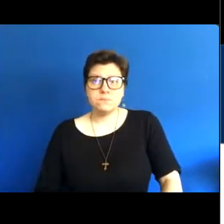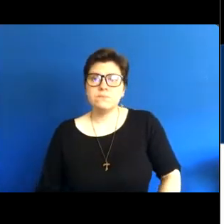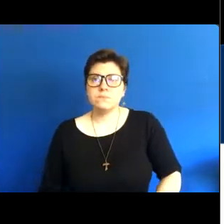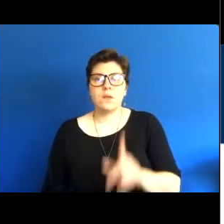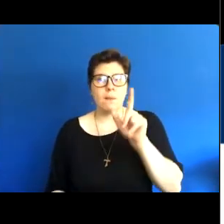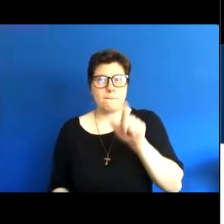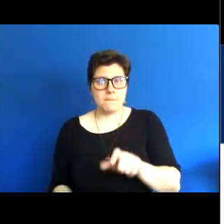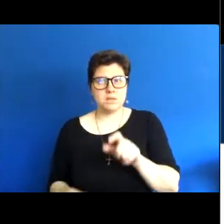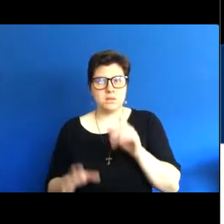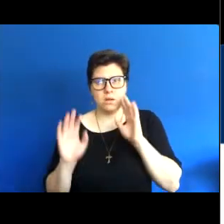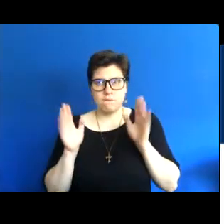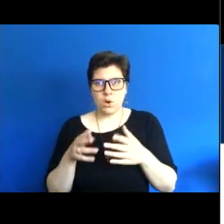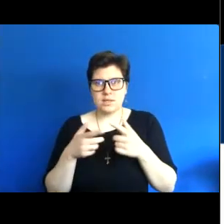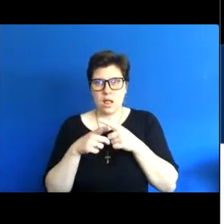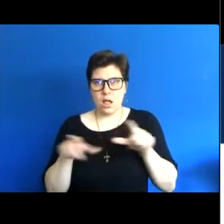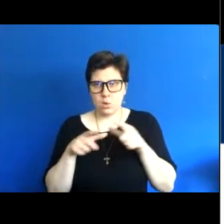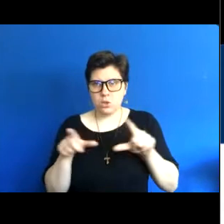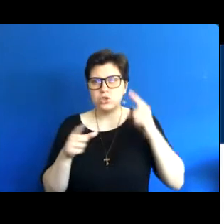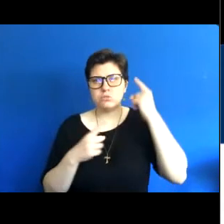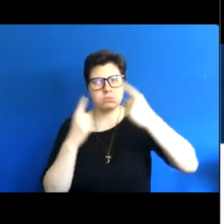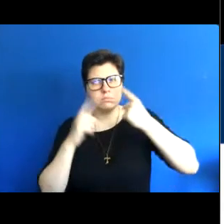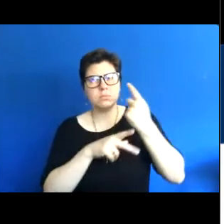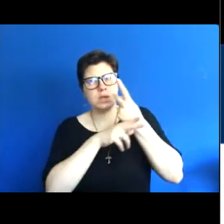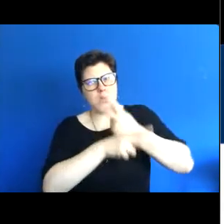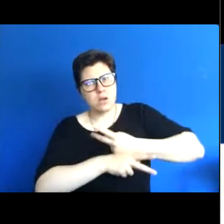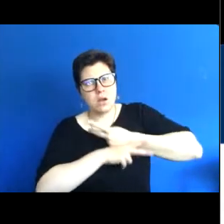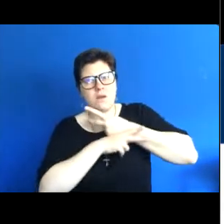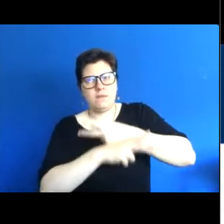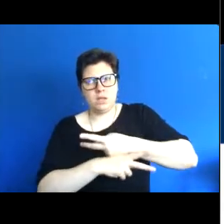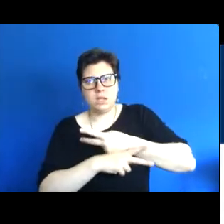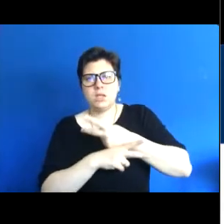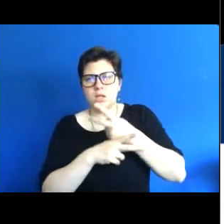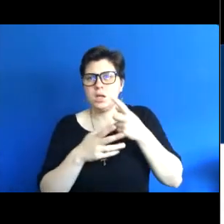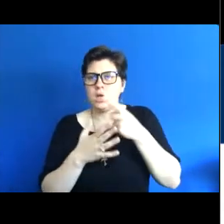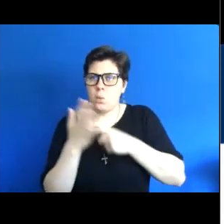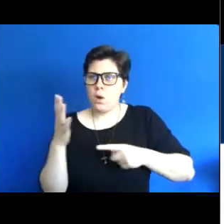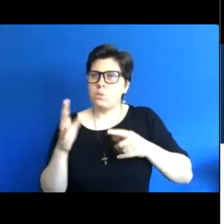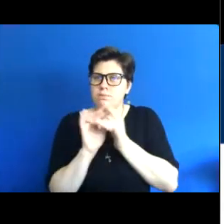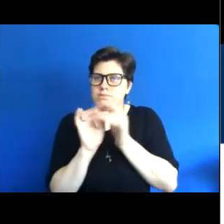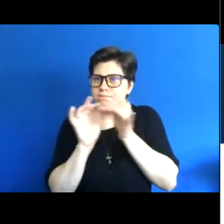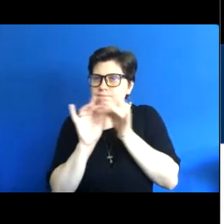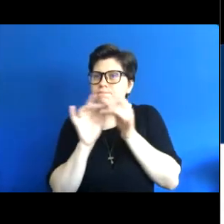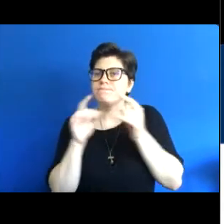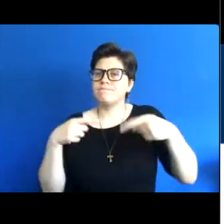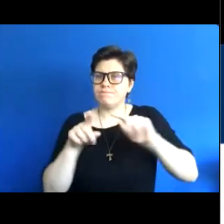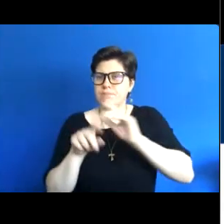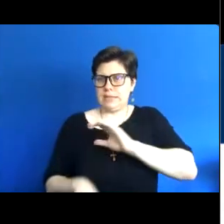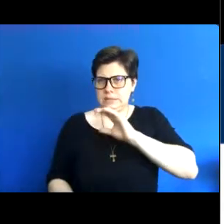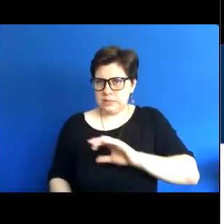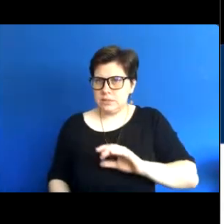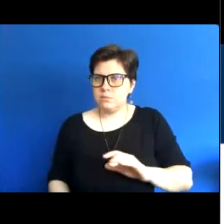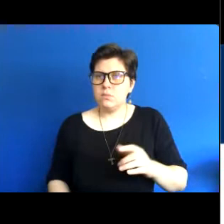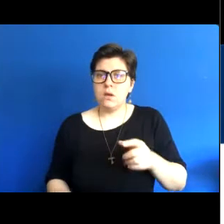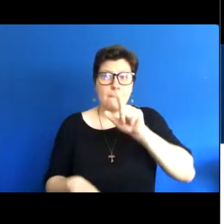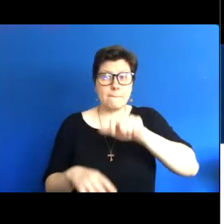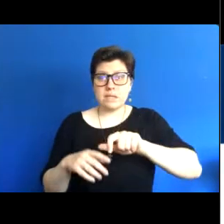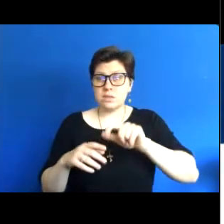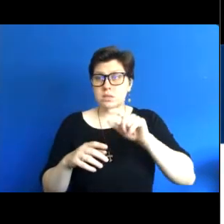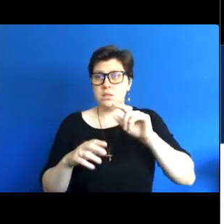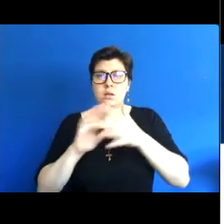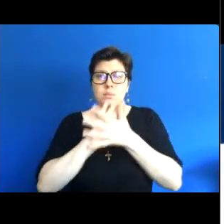and really think critically about the language that we are using in our catechetical efforts. And we need to simplify our language